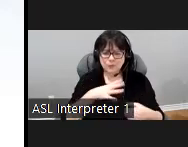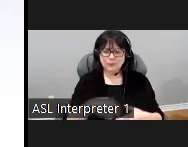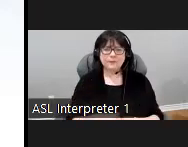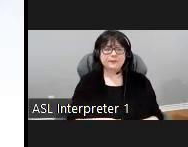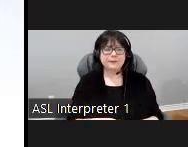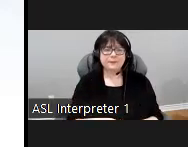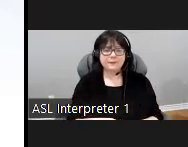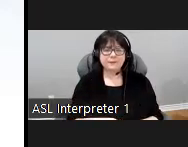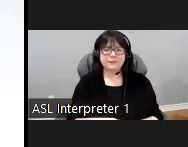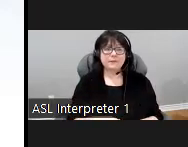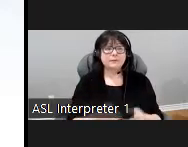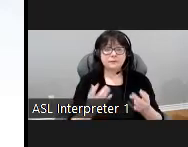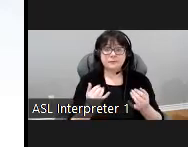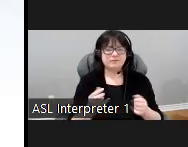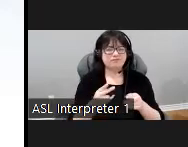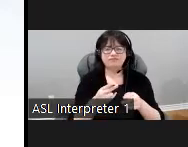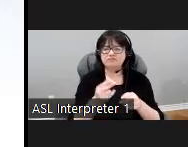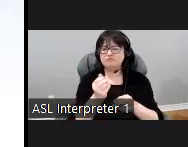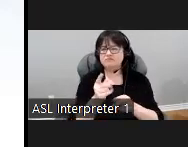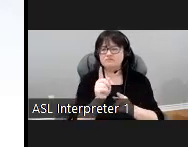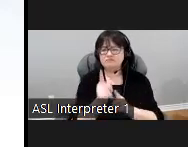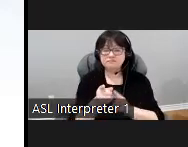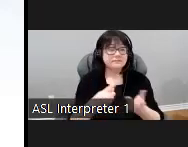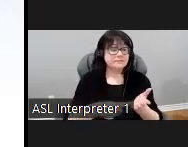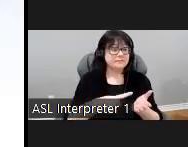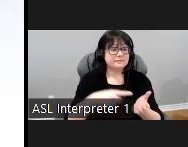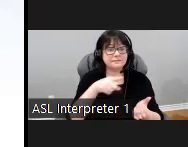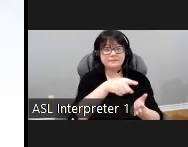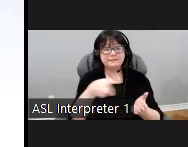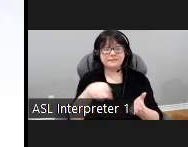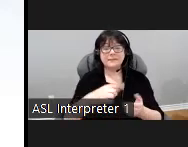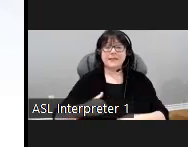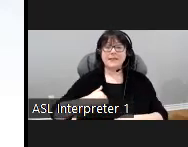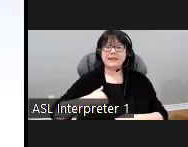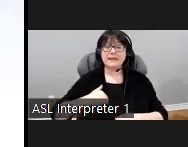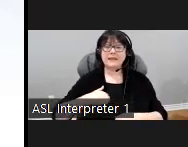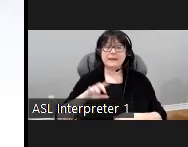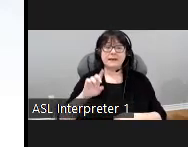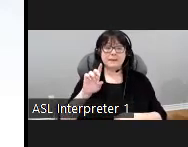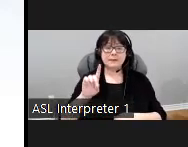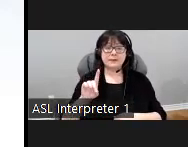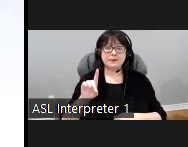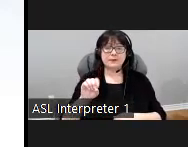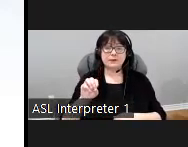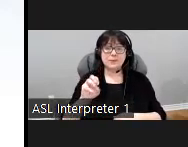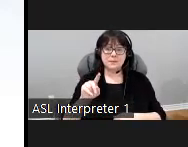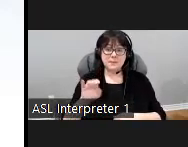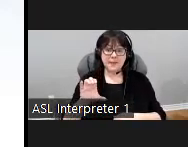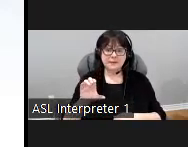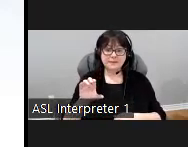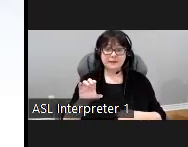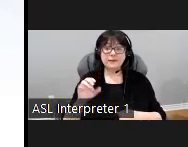I wanted to spend just a couple of minutes talking about the Canadian Domestic Homicide Prevention Initiative and how